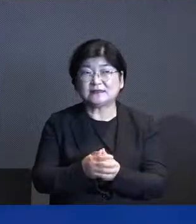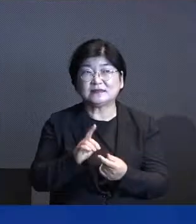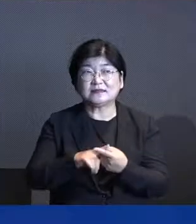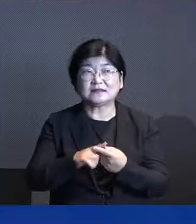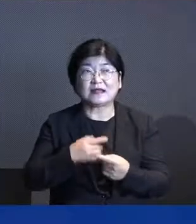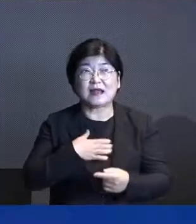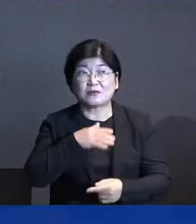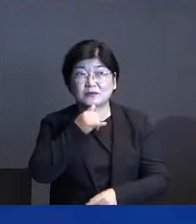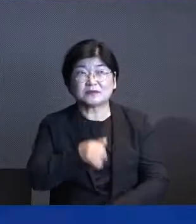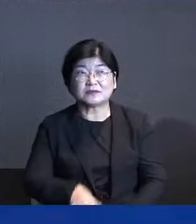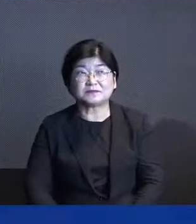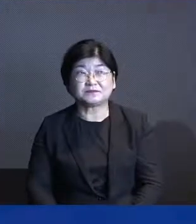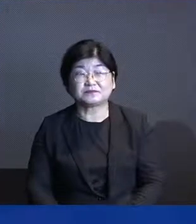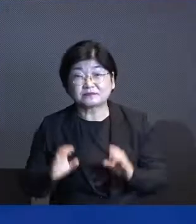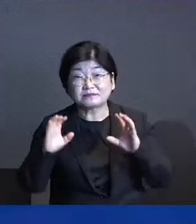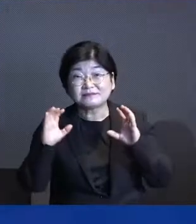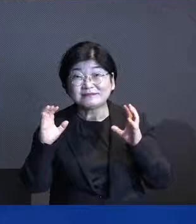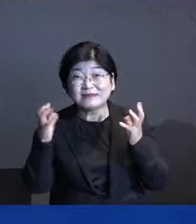Children,